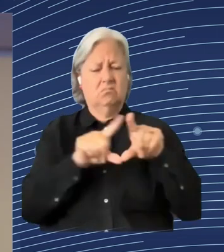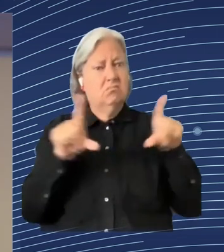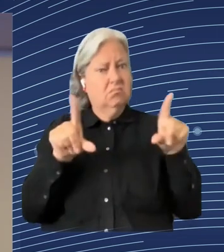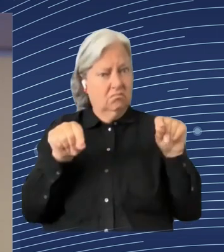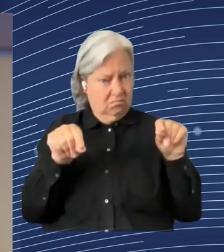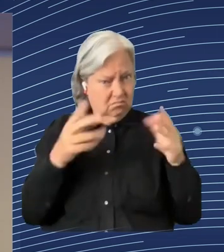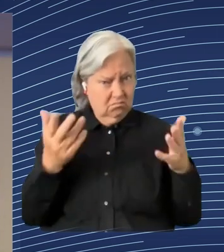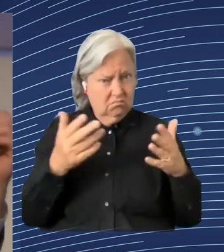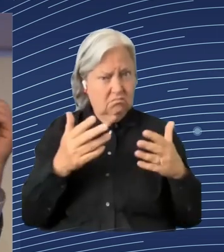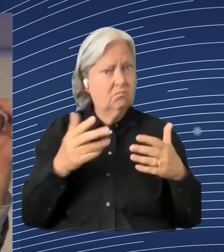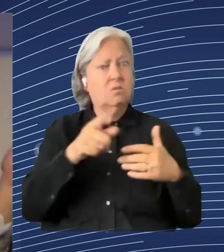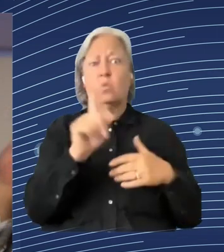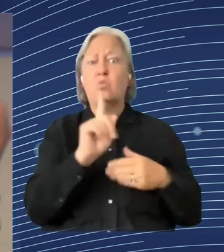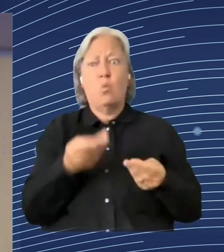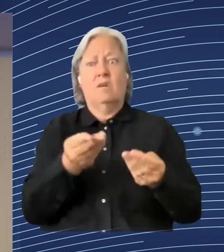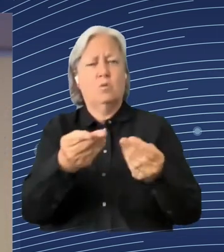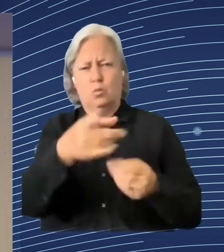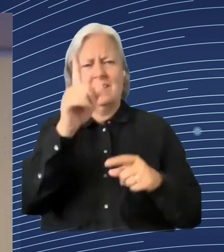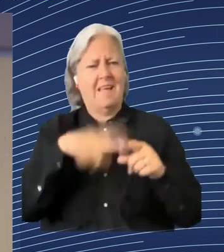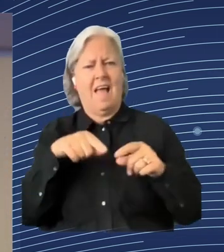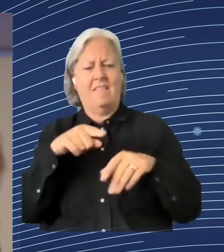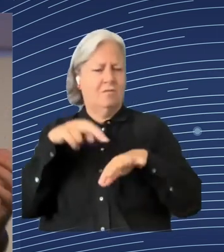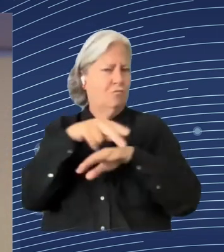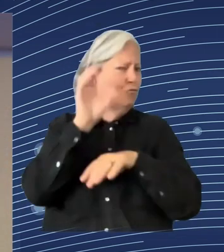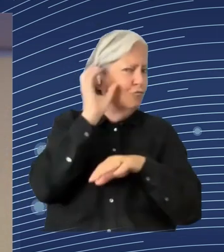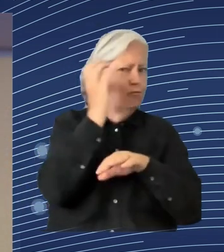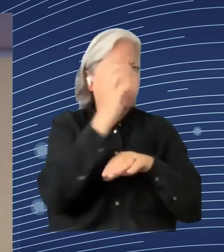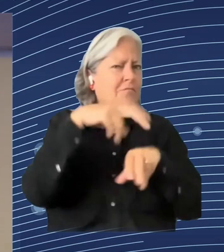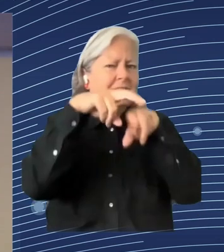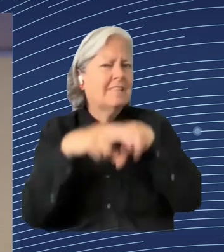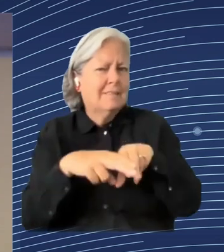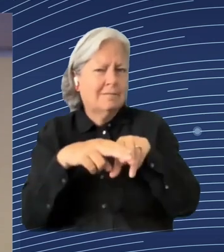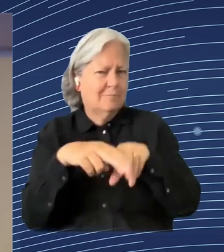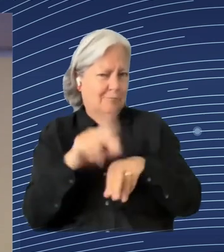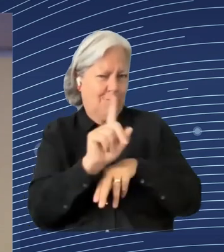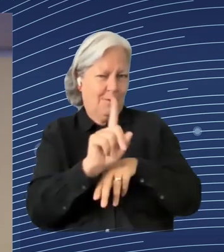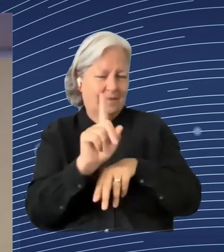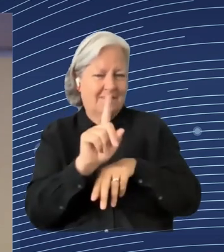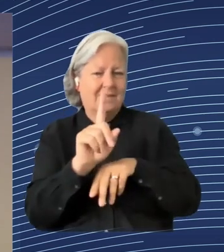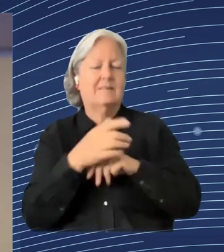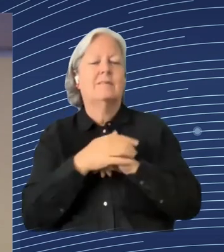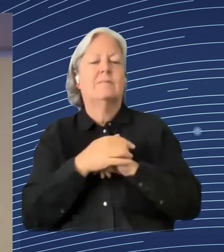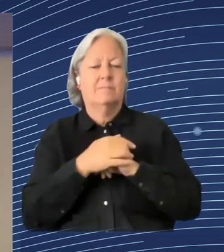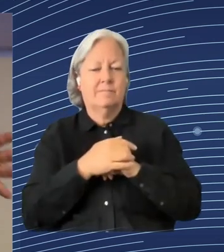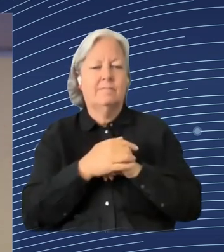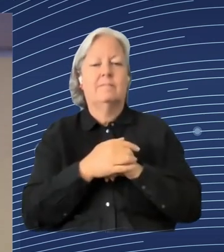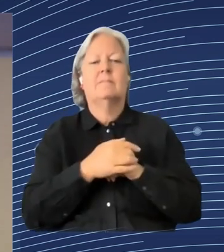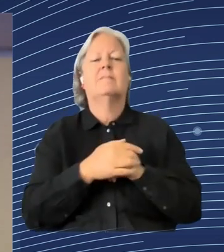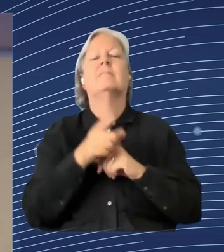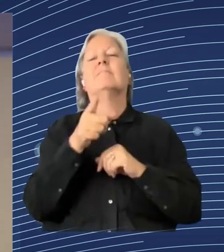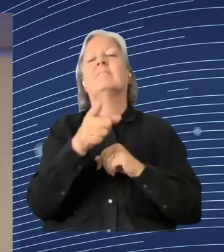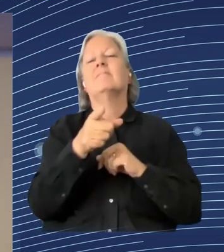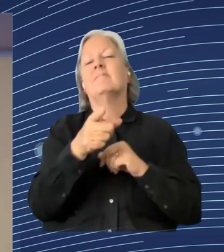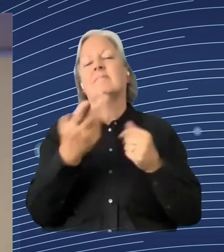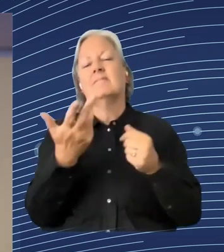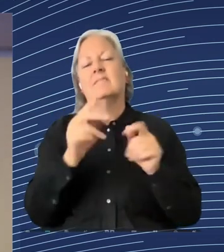plane. And in fact, if you are coming, the ESPOS is in fact labor migration mobility tool. But there are people who it's a